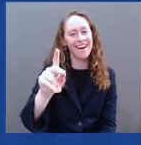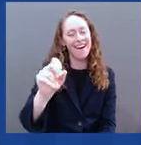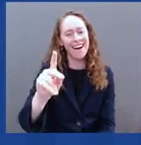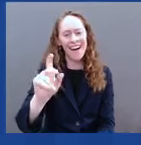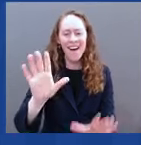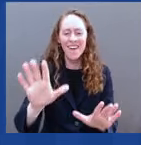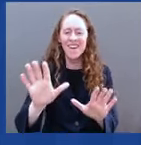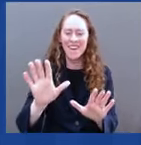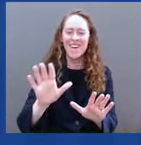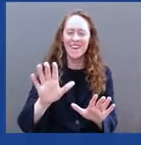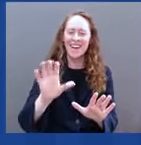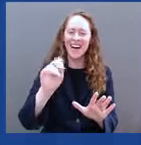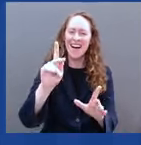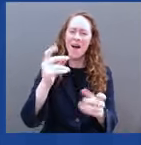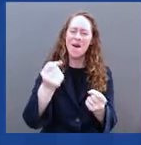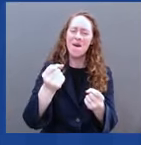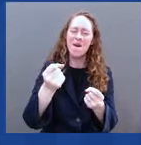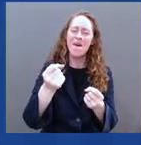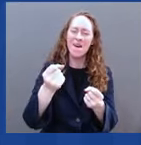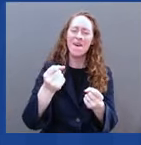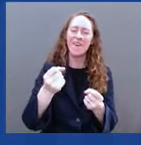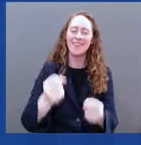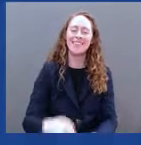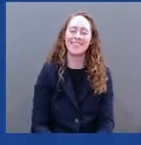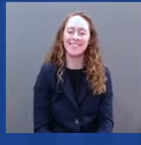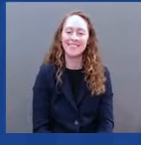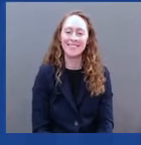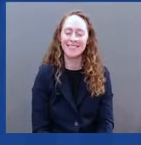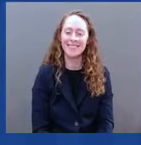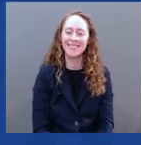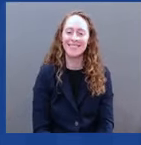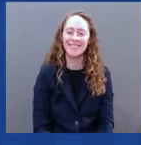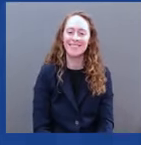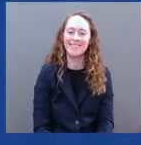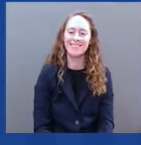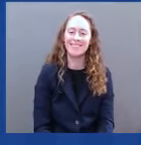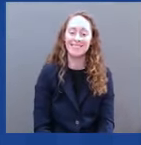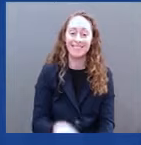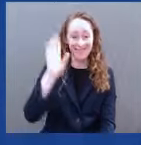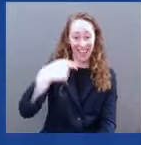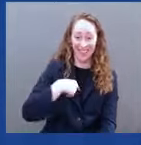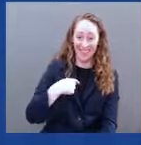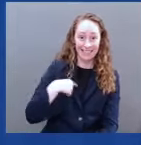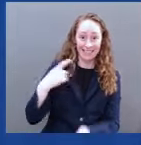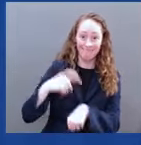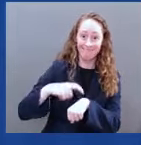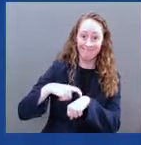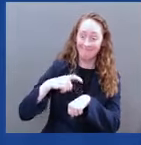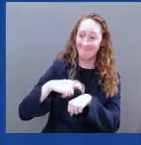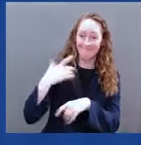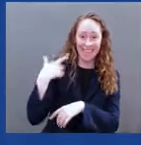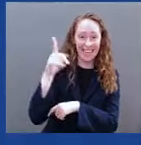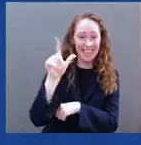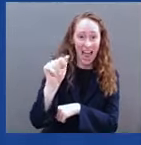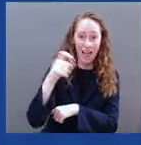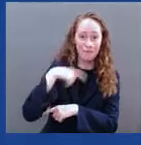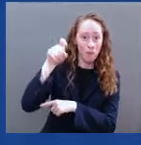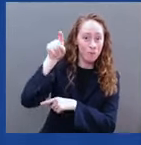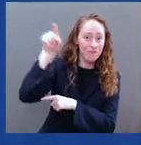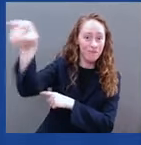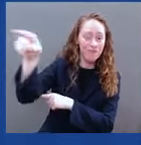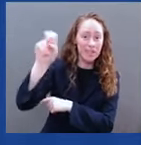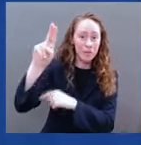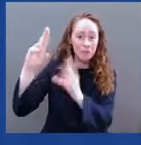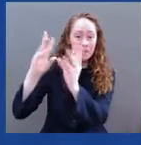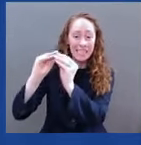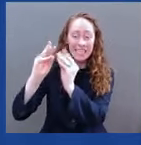was supposed to be an hour ago at the European Union meeting and to speak. Now I'm thanking you. So someone I